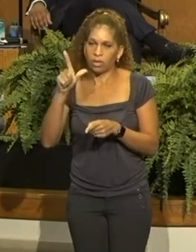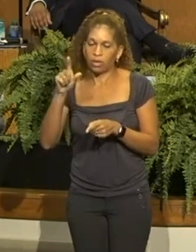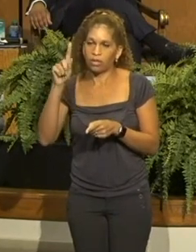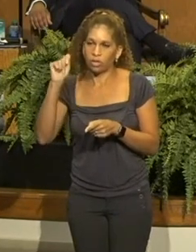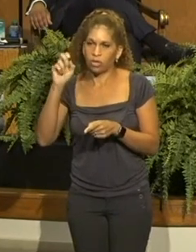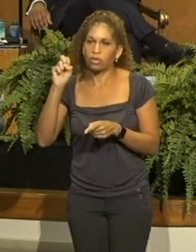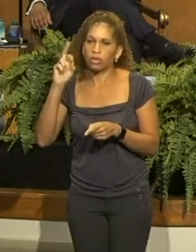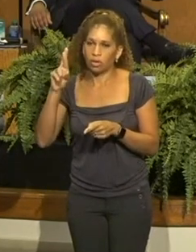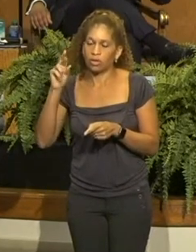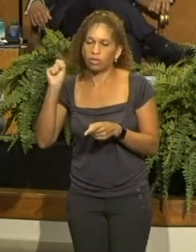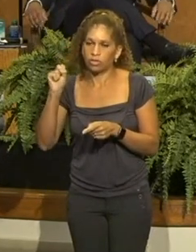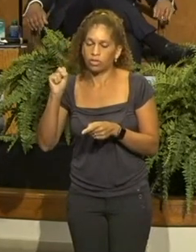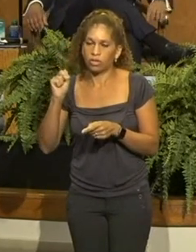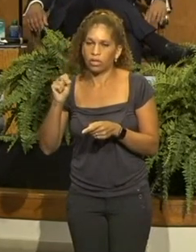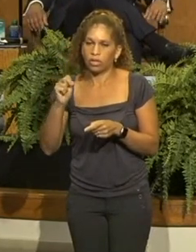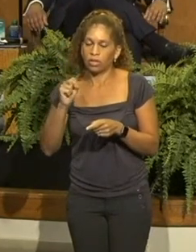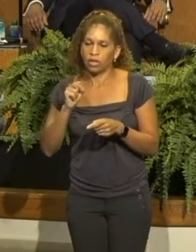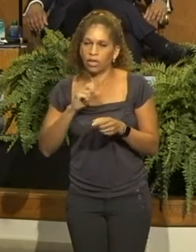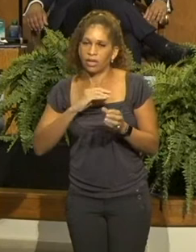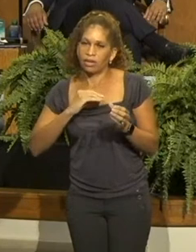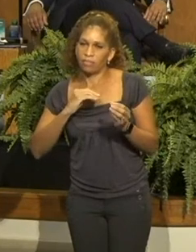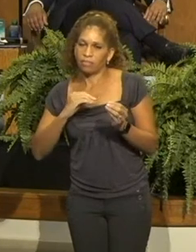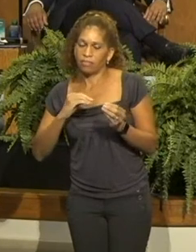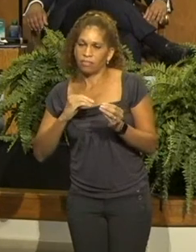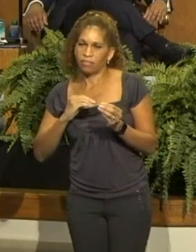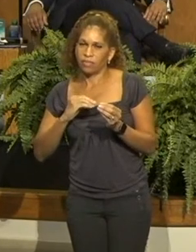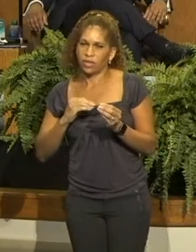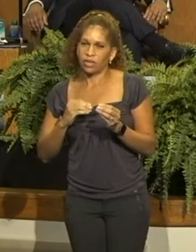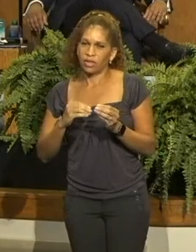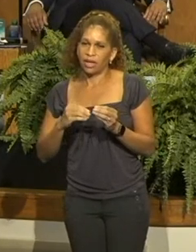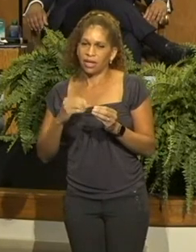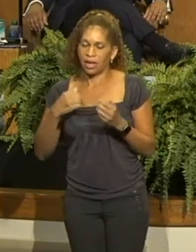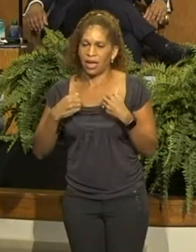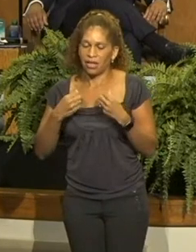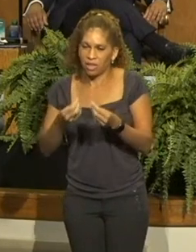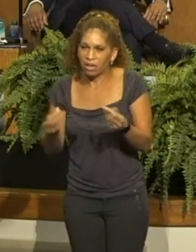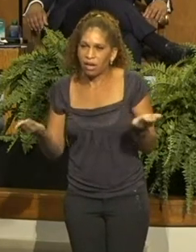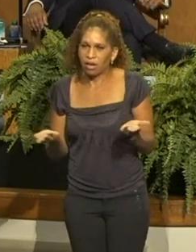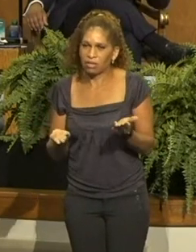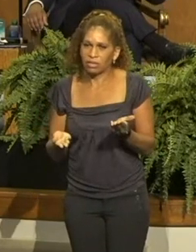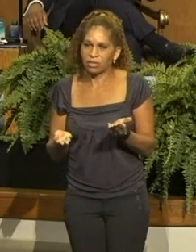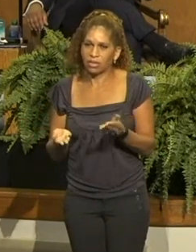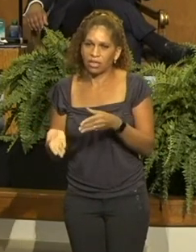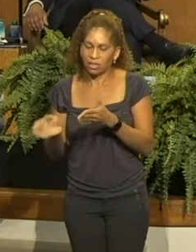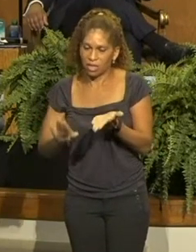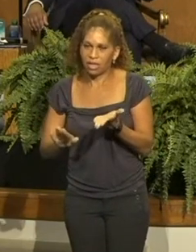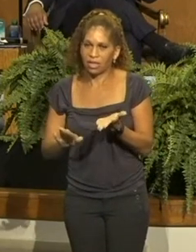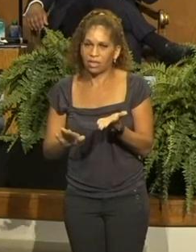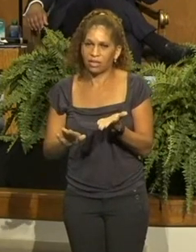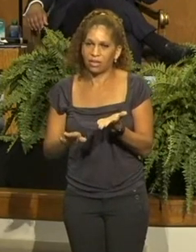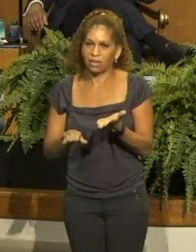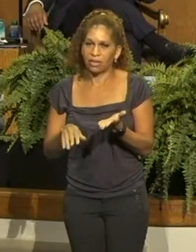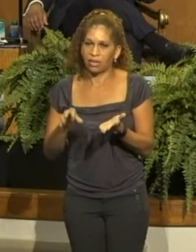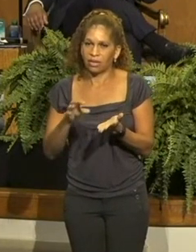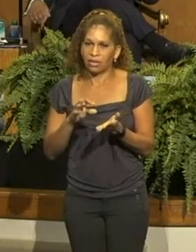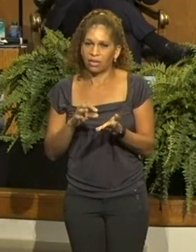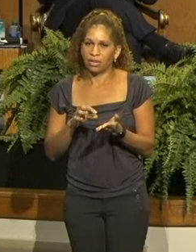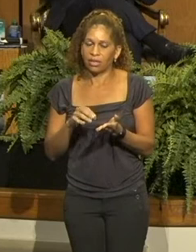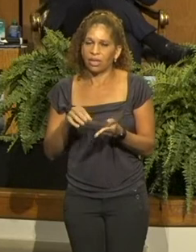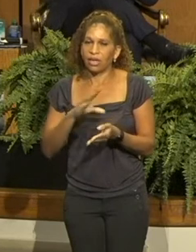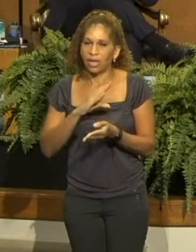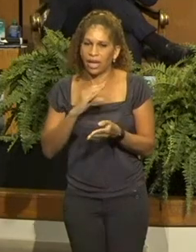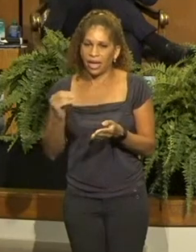this morning by the tragic attack on the husband of Speaker Nancy